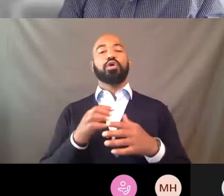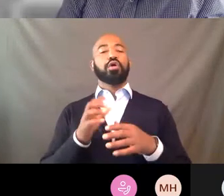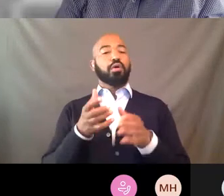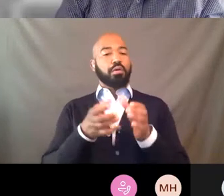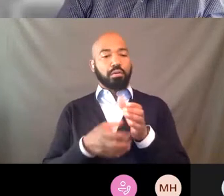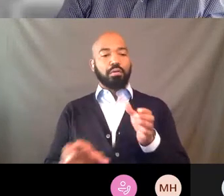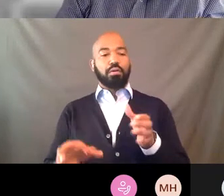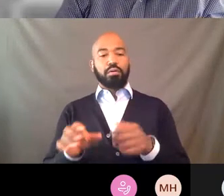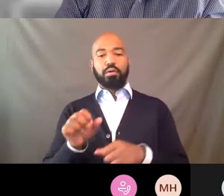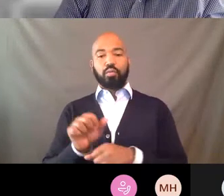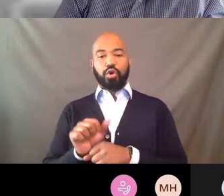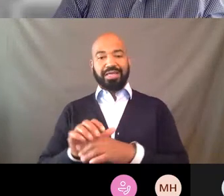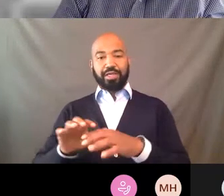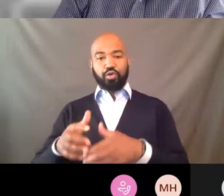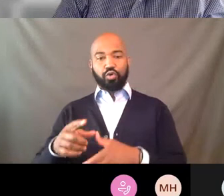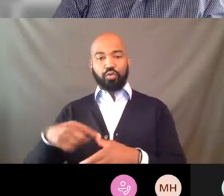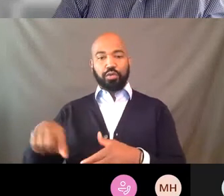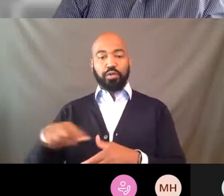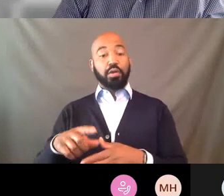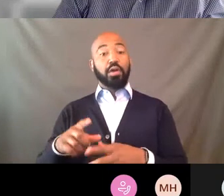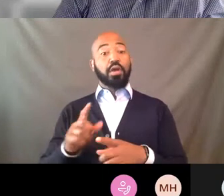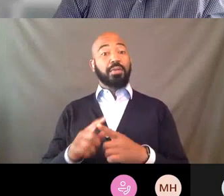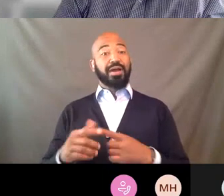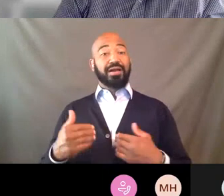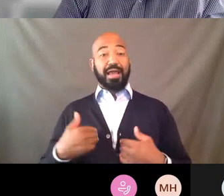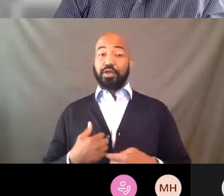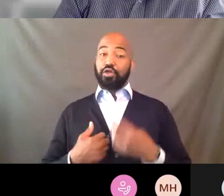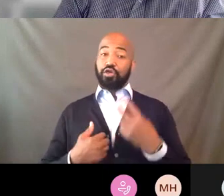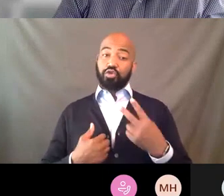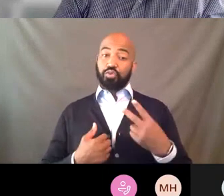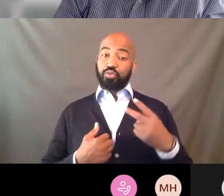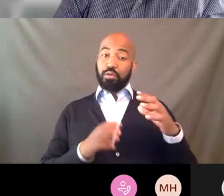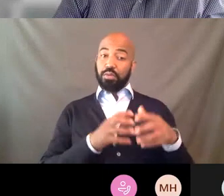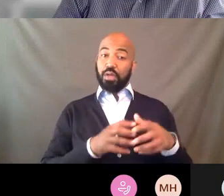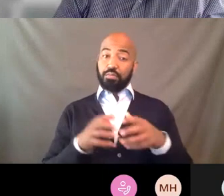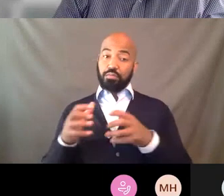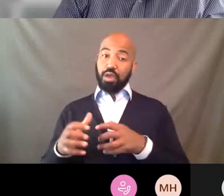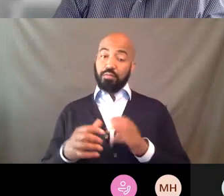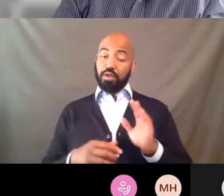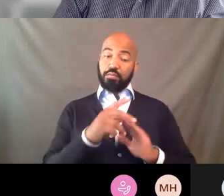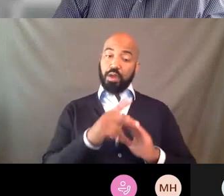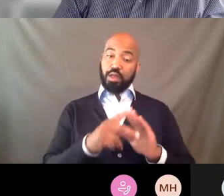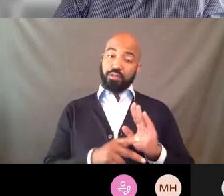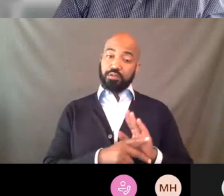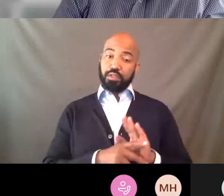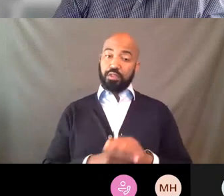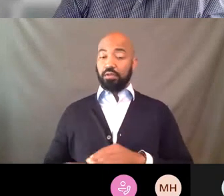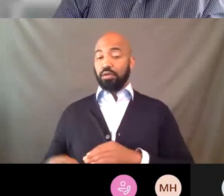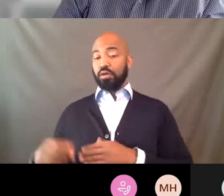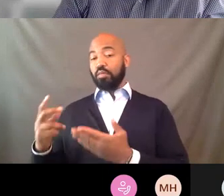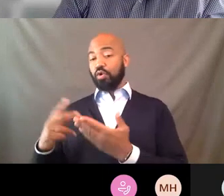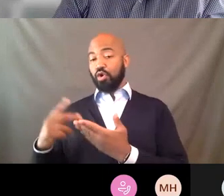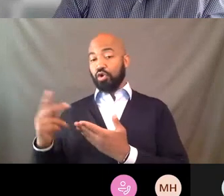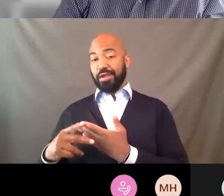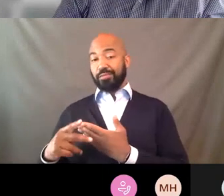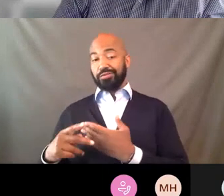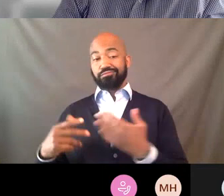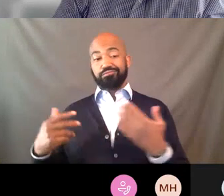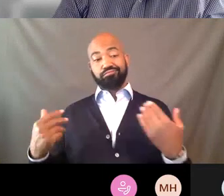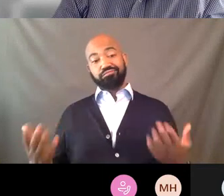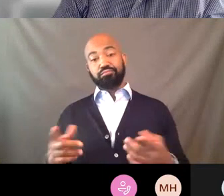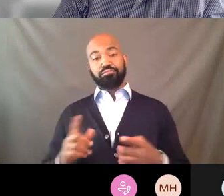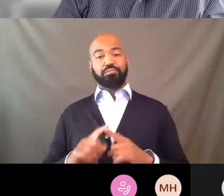I think kind of condensing it into these two different working groups, particularly policy and programs, might be the best place for it. It would just depend on